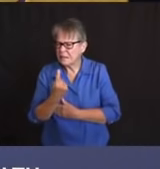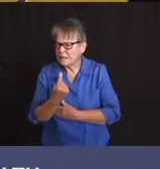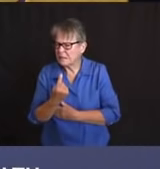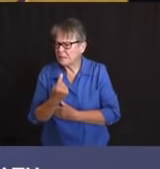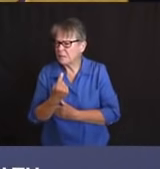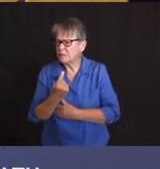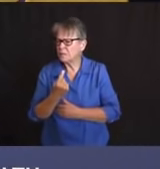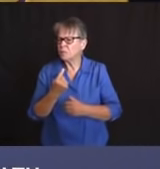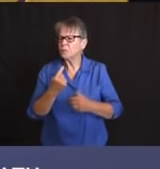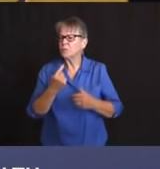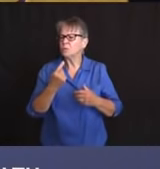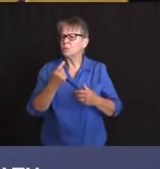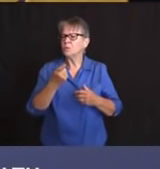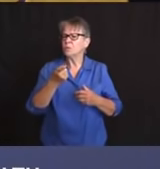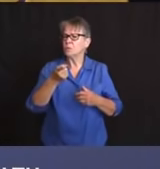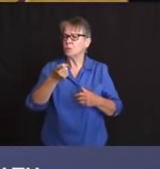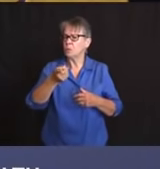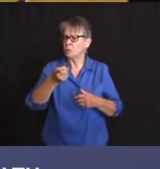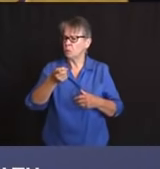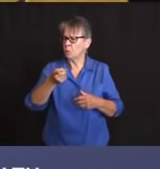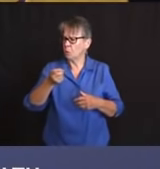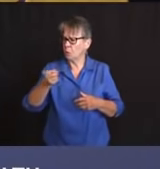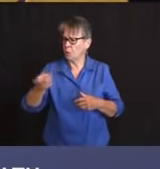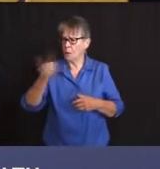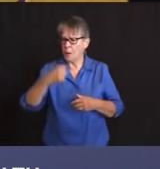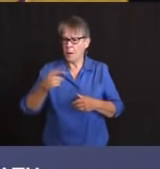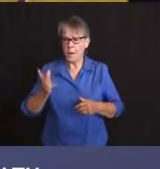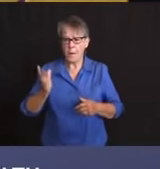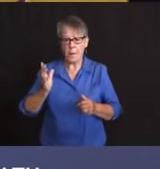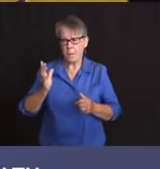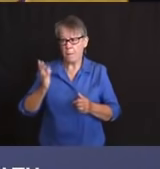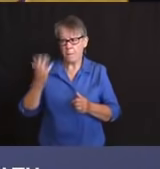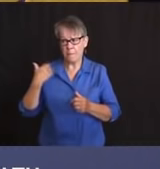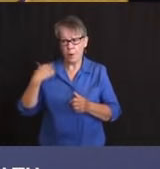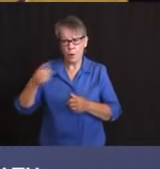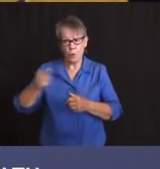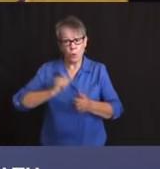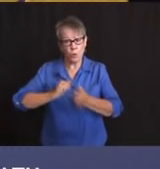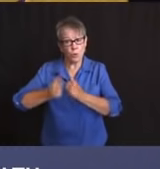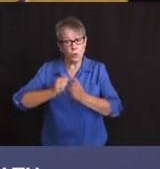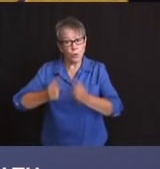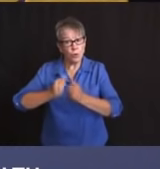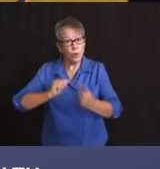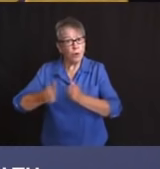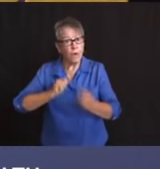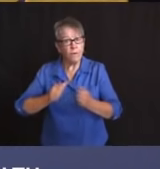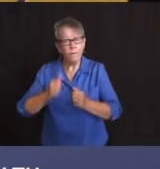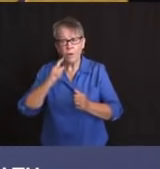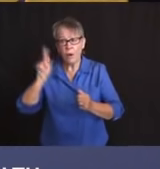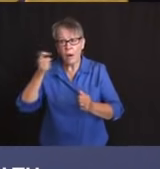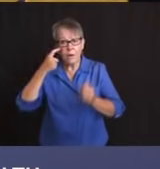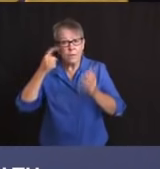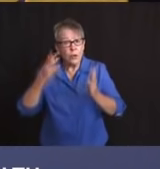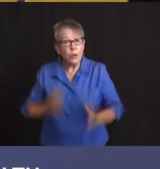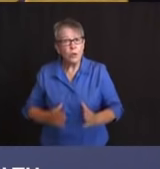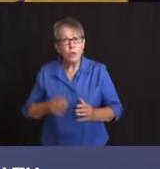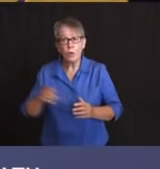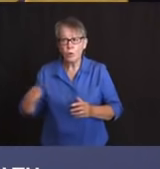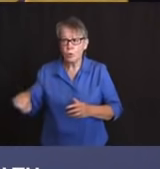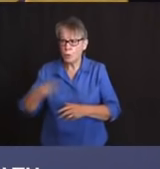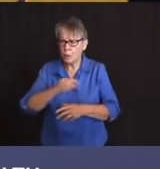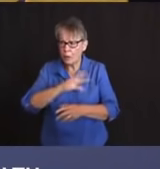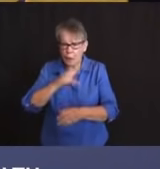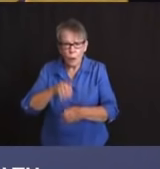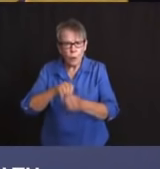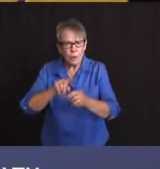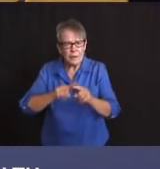general? Have you received any early tallies in this year's elections? Then how can someone like John Curry, who is